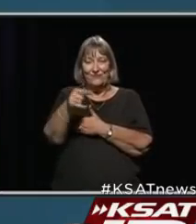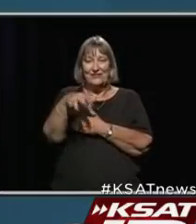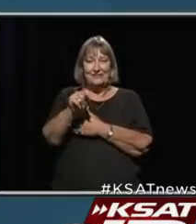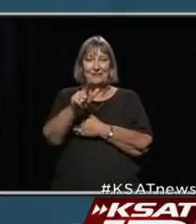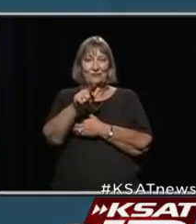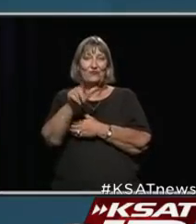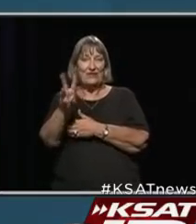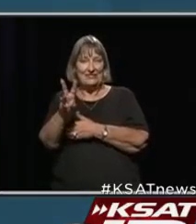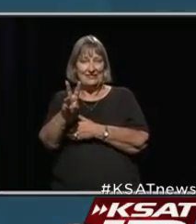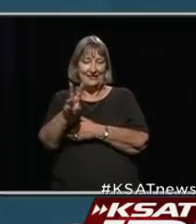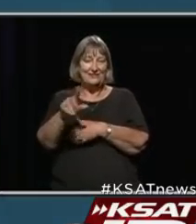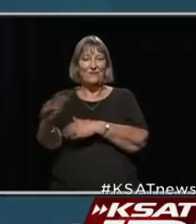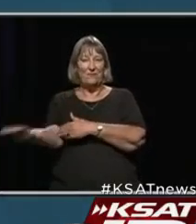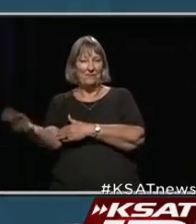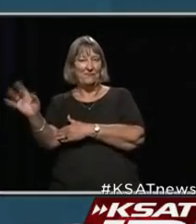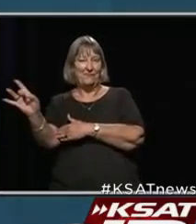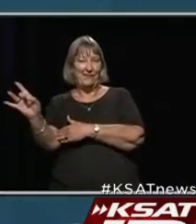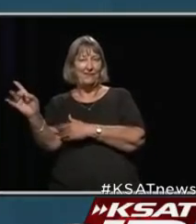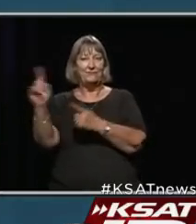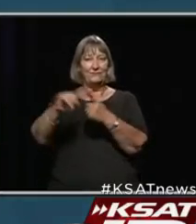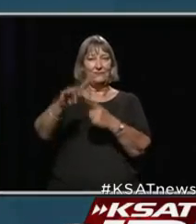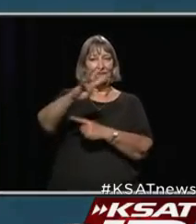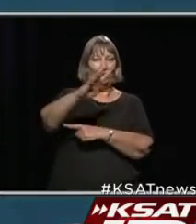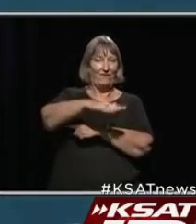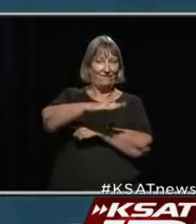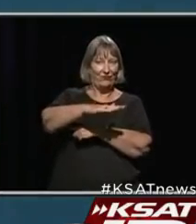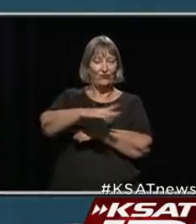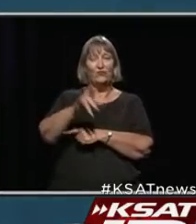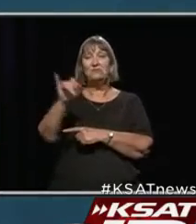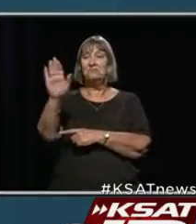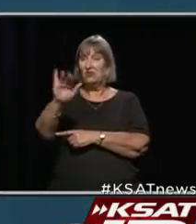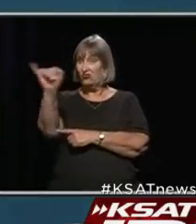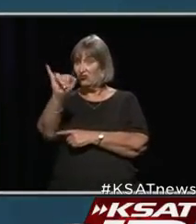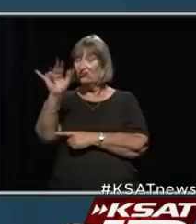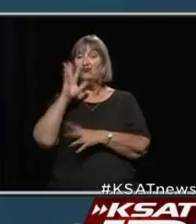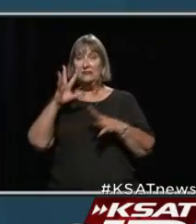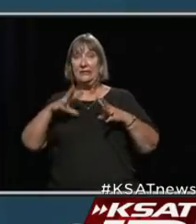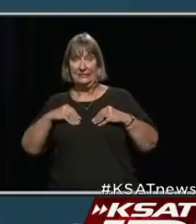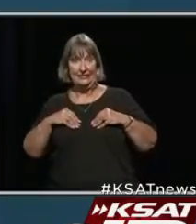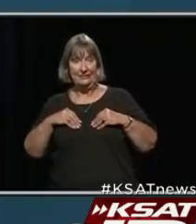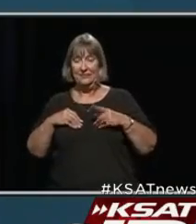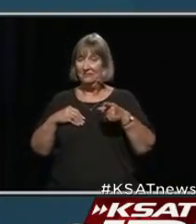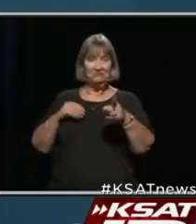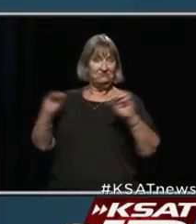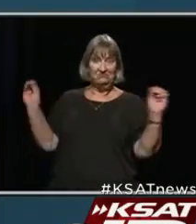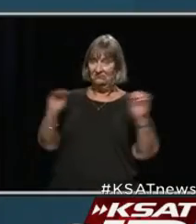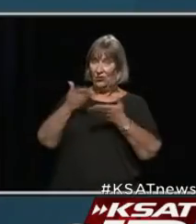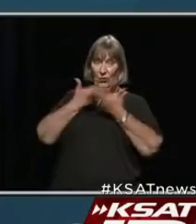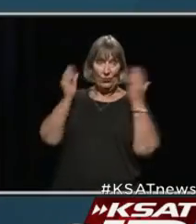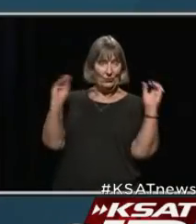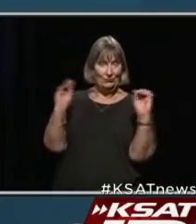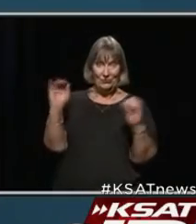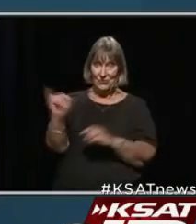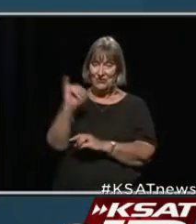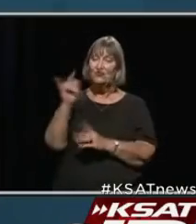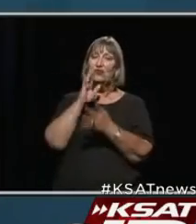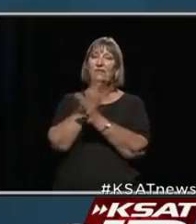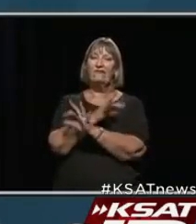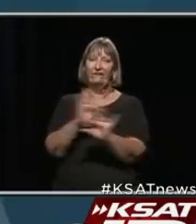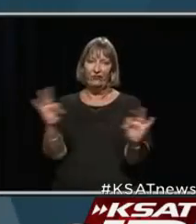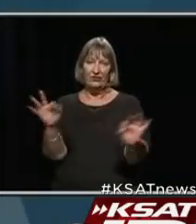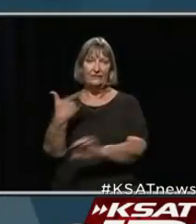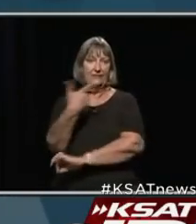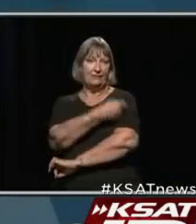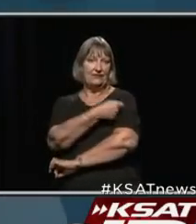p.m. Of course, if you have insurance, all insurance is welcome, but even if you do not have insurance, this is free